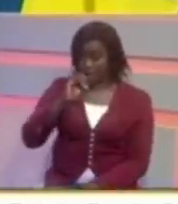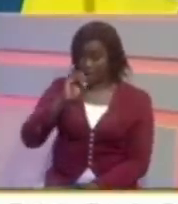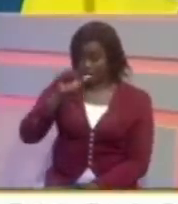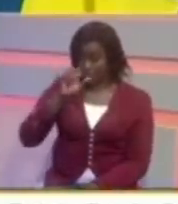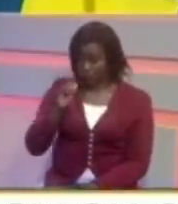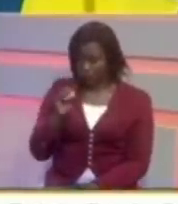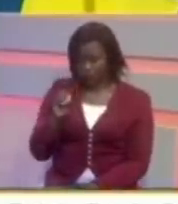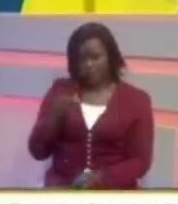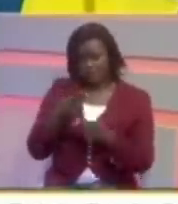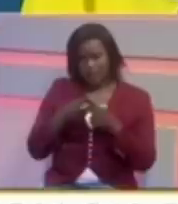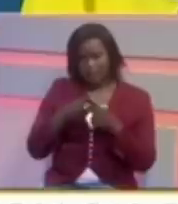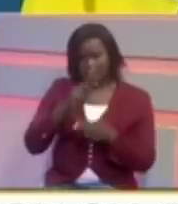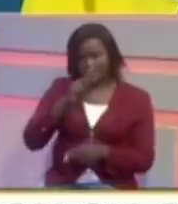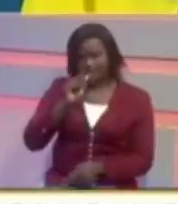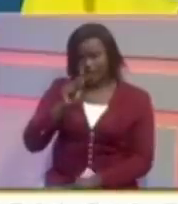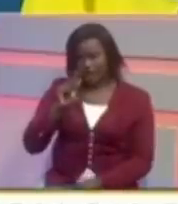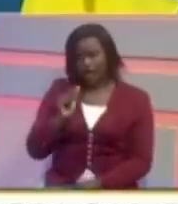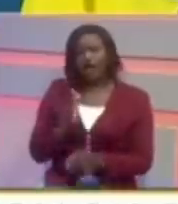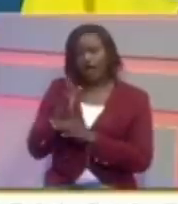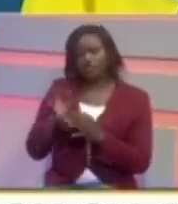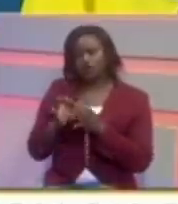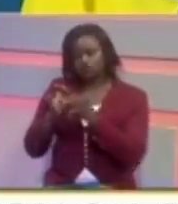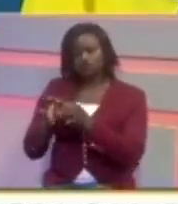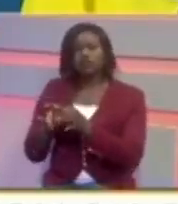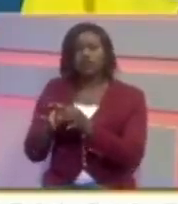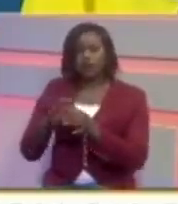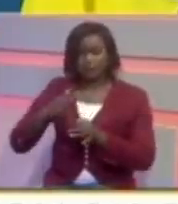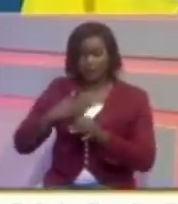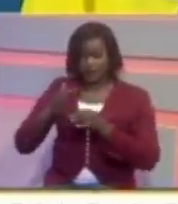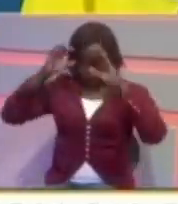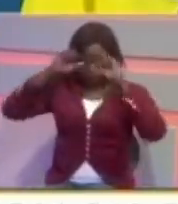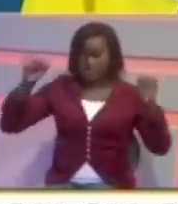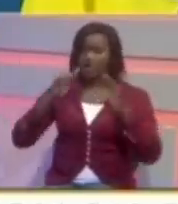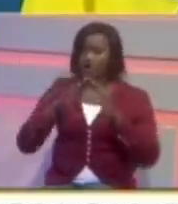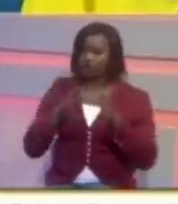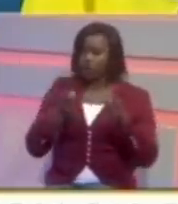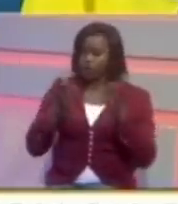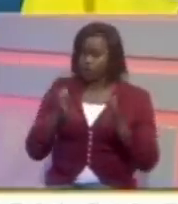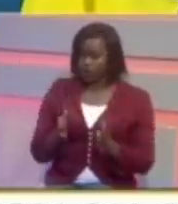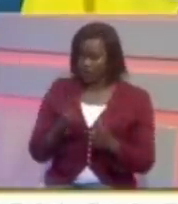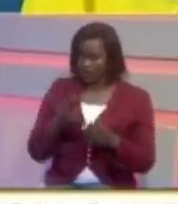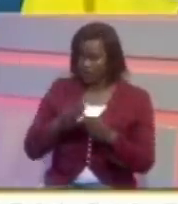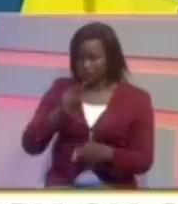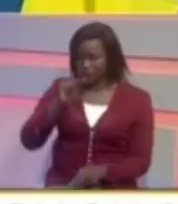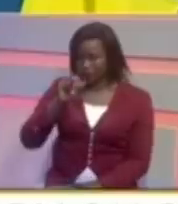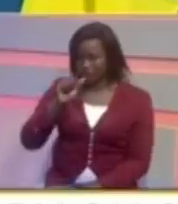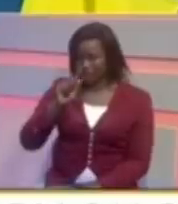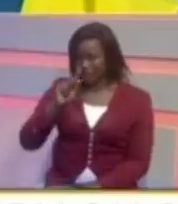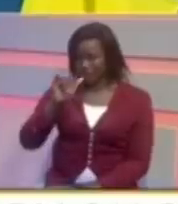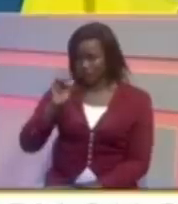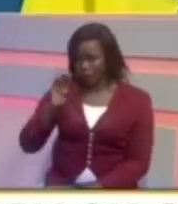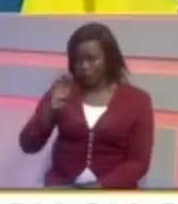they get in touch with my set house controller, Nachove, to compensate the man who